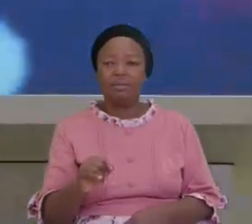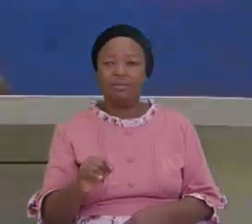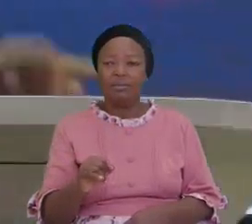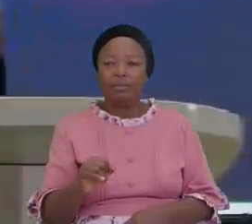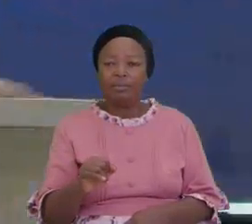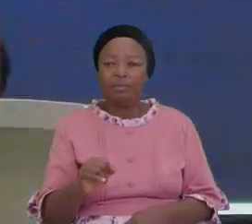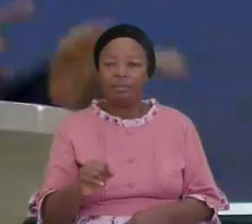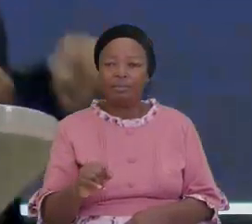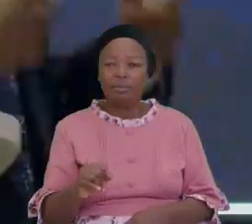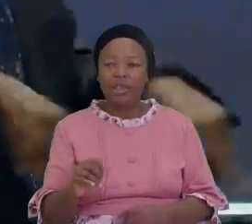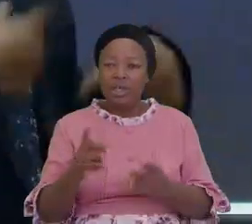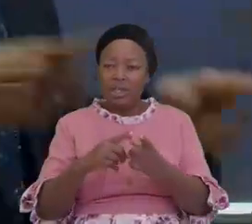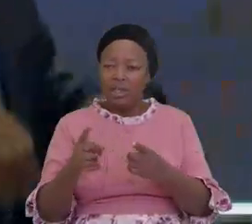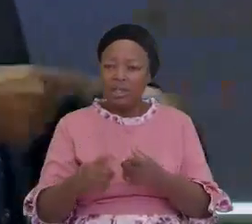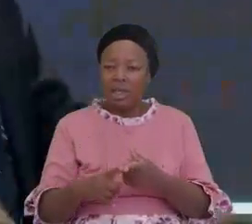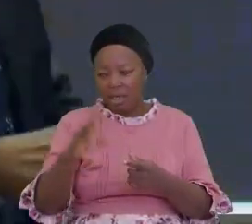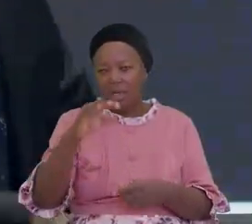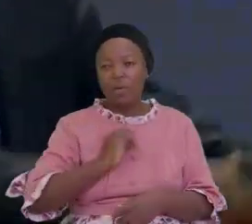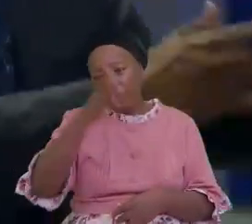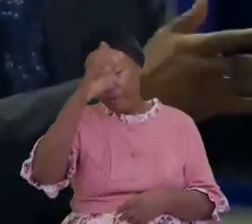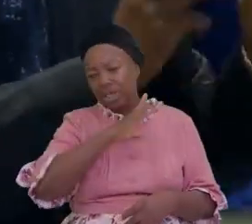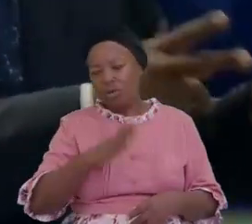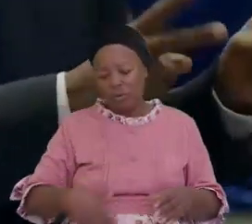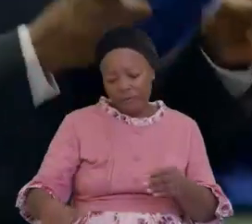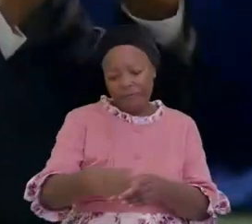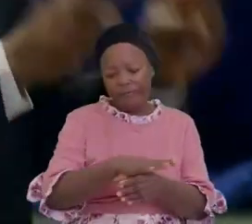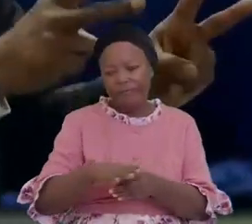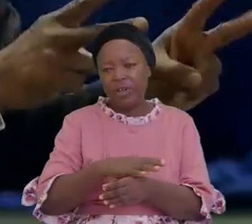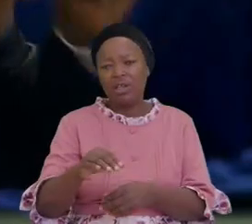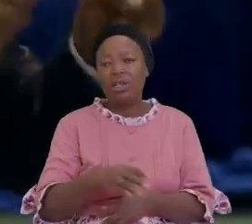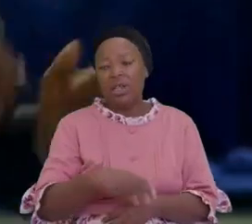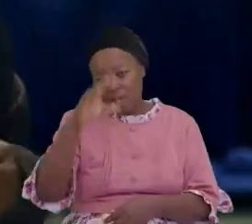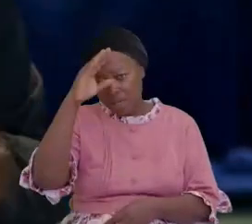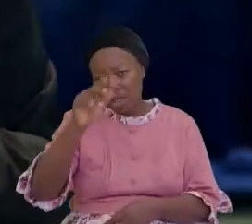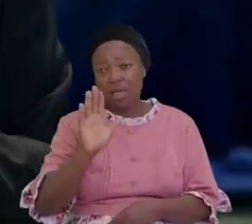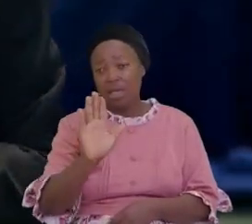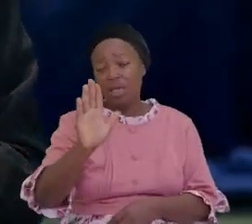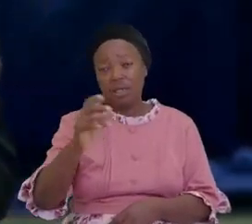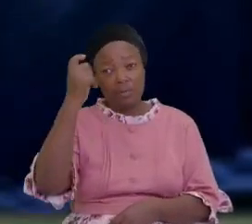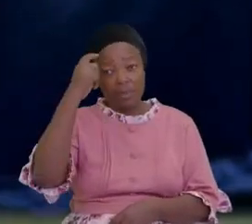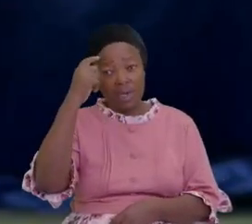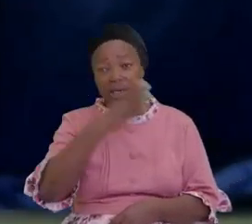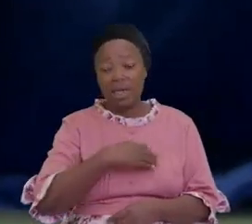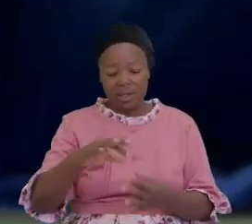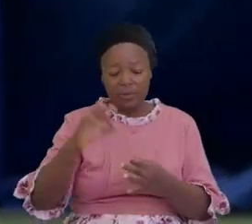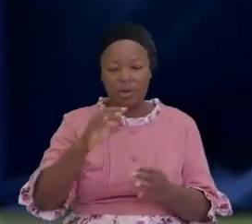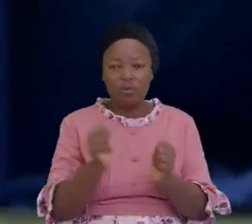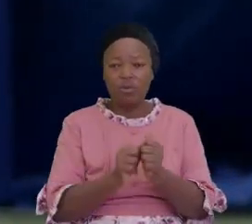I saturated my mind, my spirit, with those two messages.